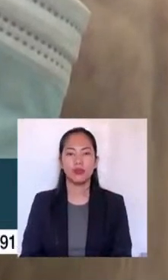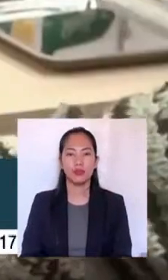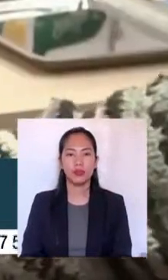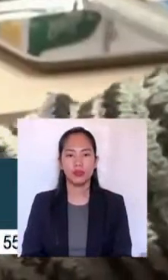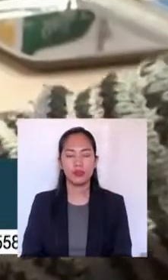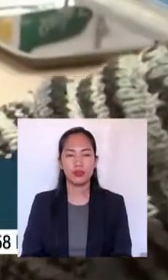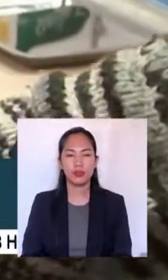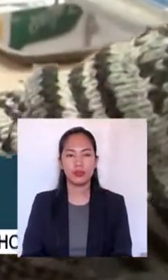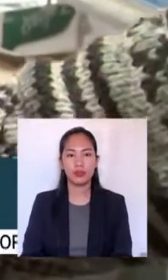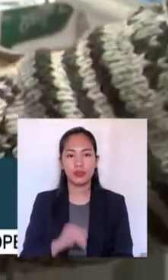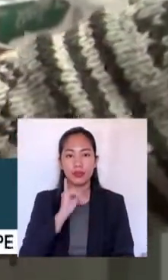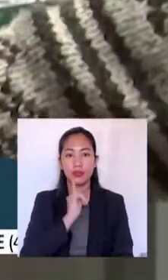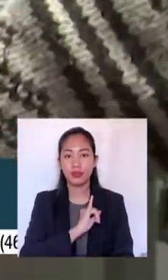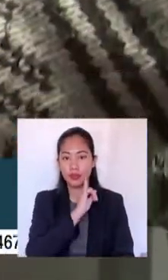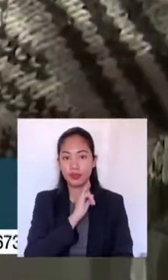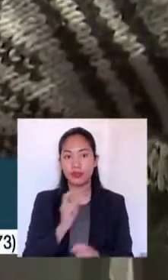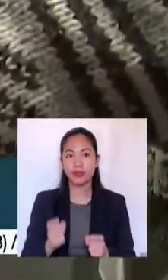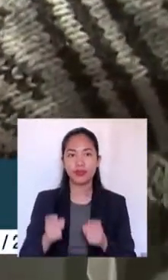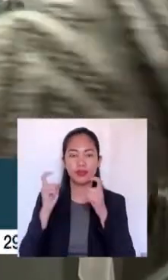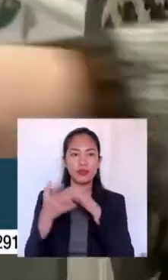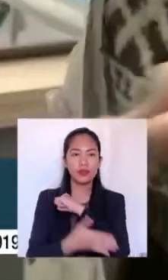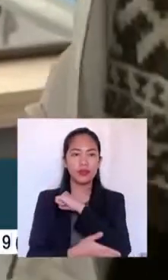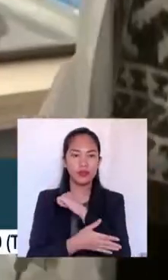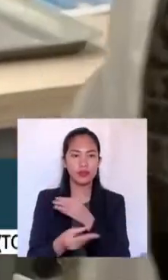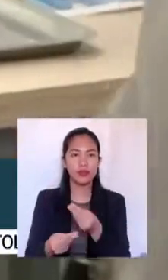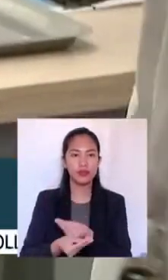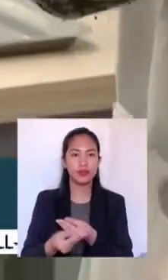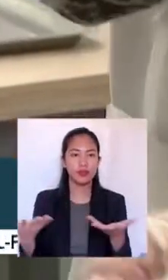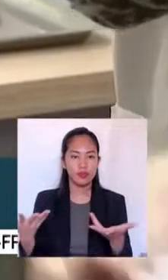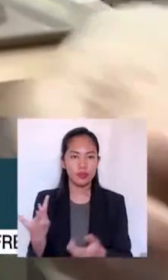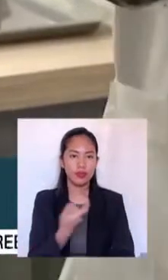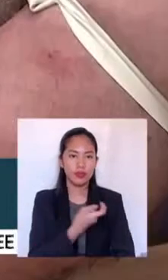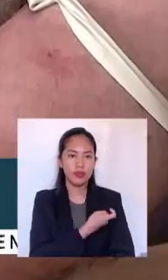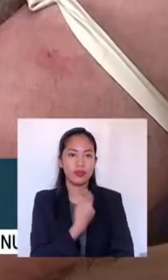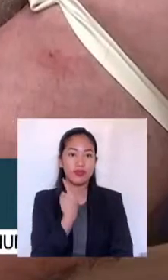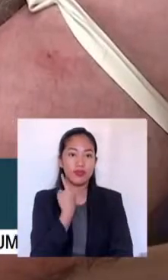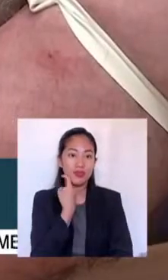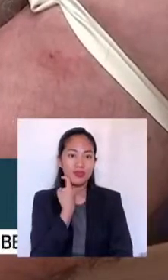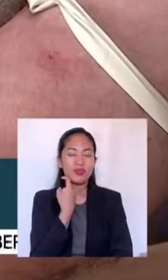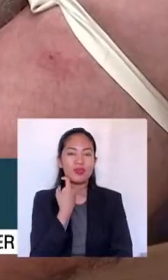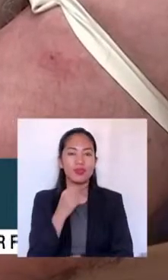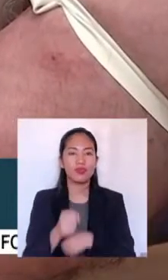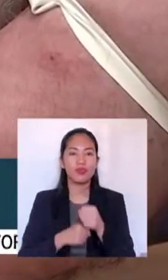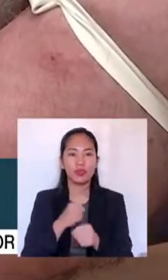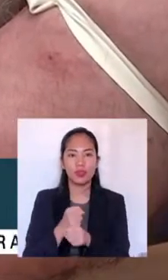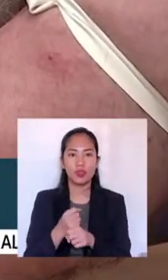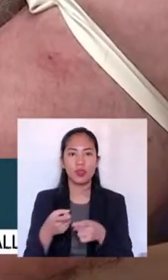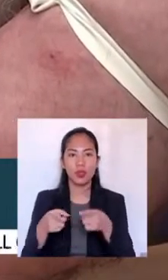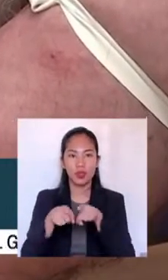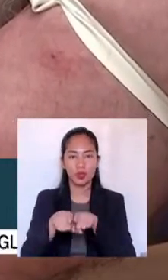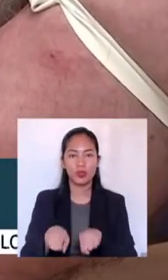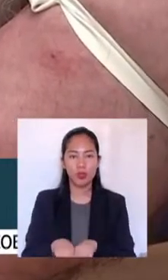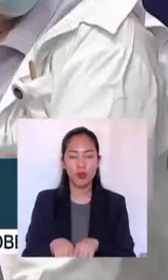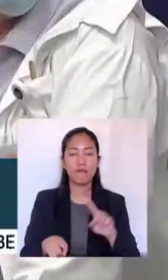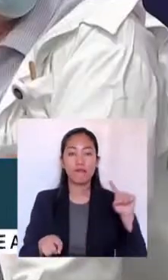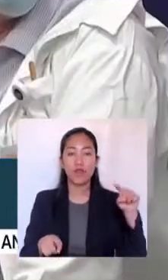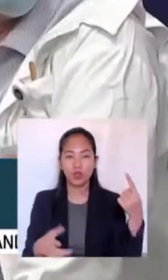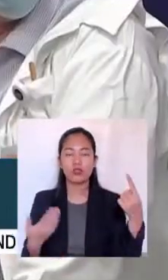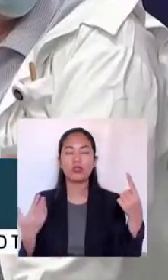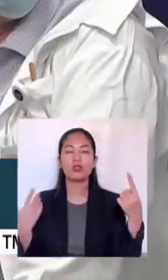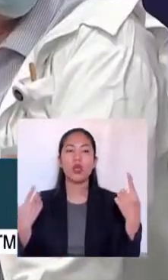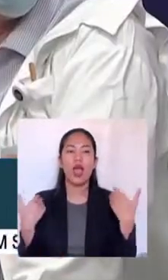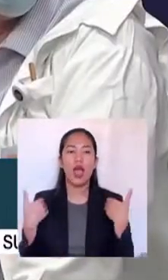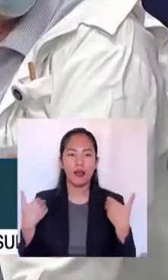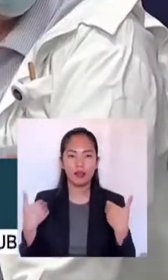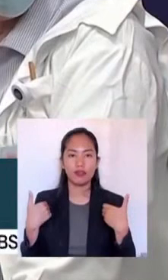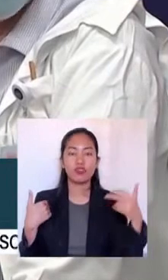Israel was the fastest country to roll out initial vaccinations a year ago and became one of the first to launch a booster program after observing that